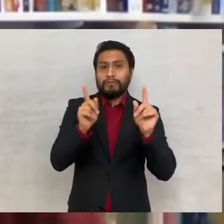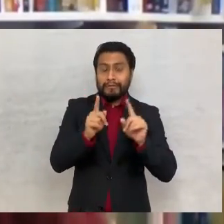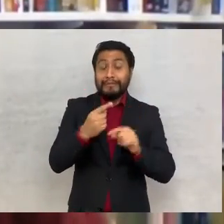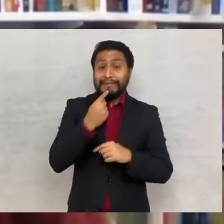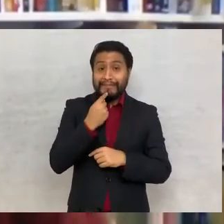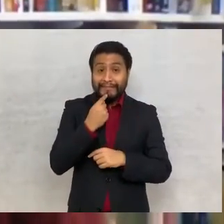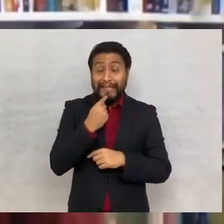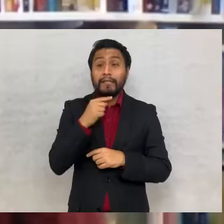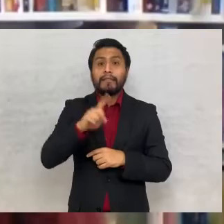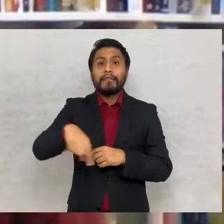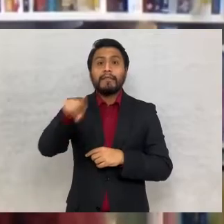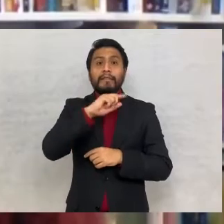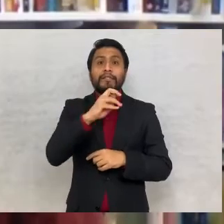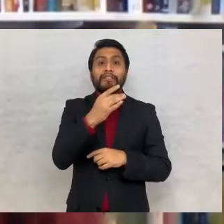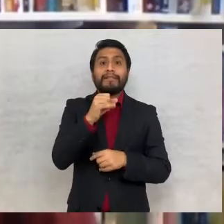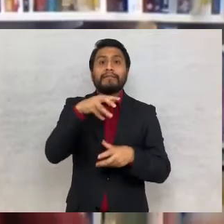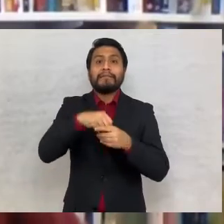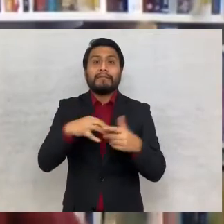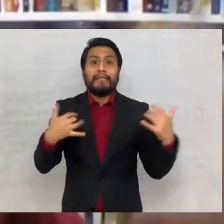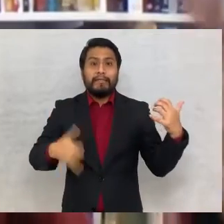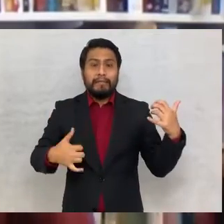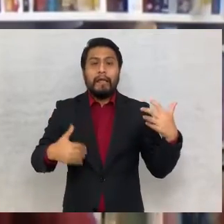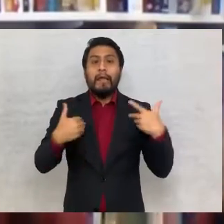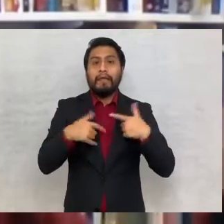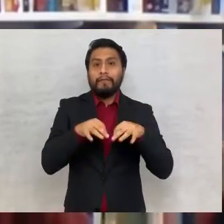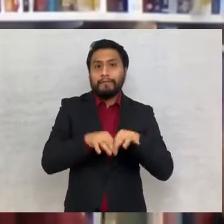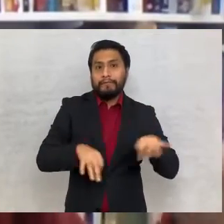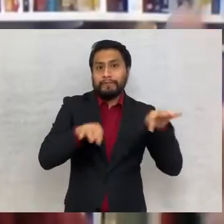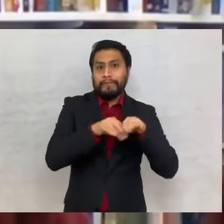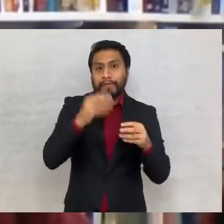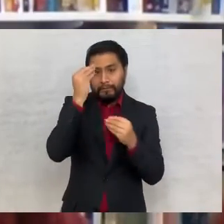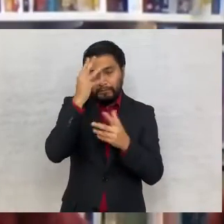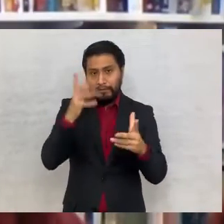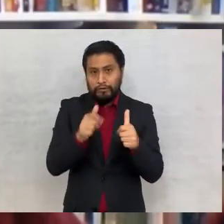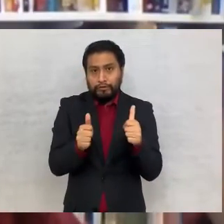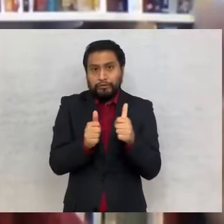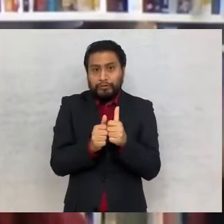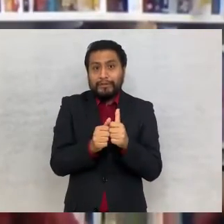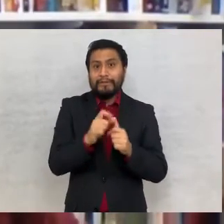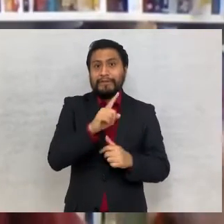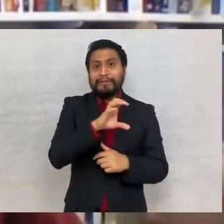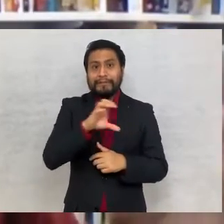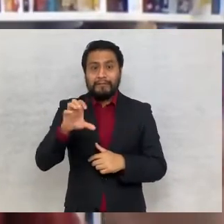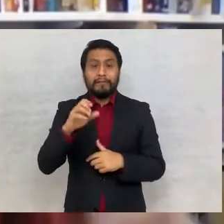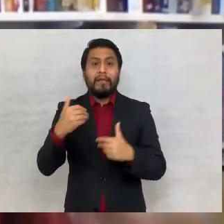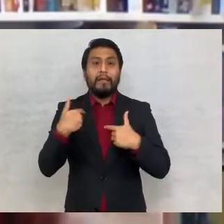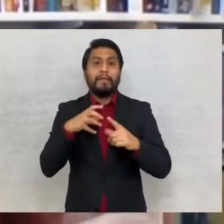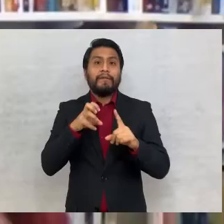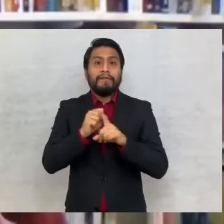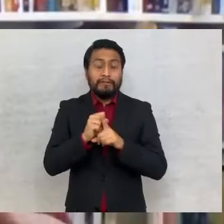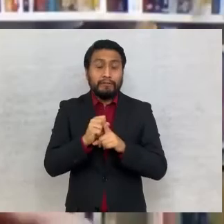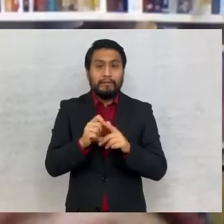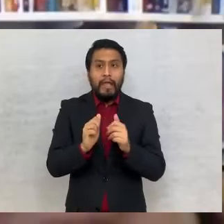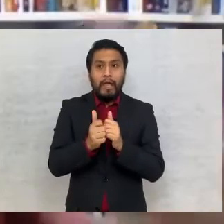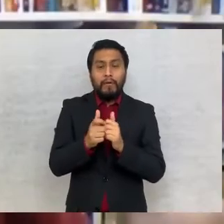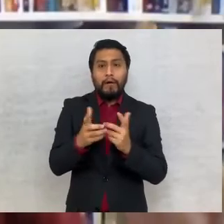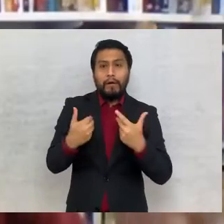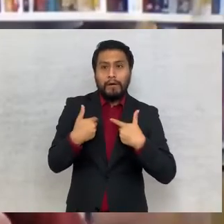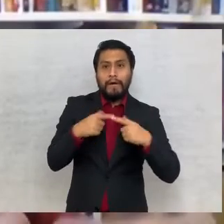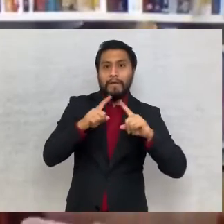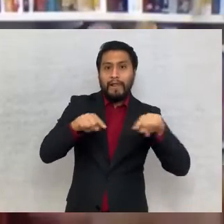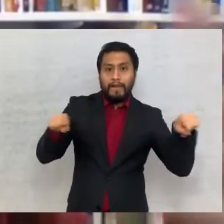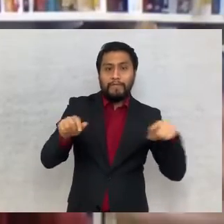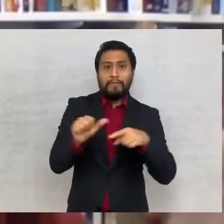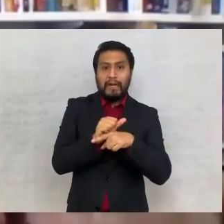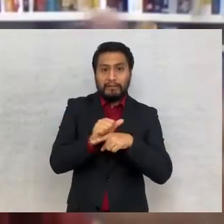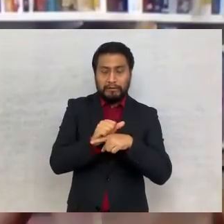social unrest. After the crash of 1929, when immigration stopped, the population itself was seen as dangerous because it